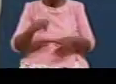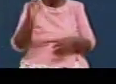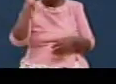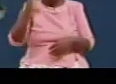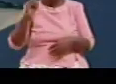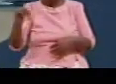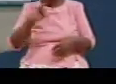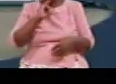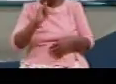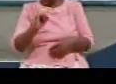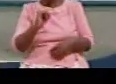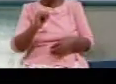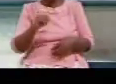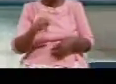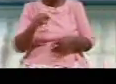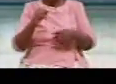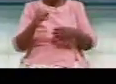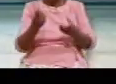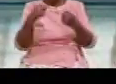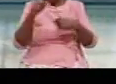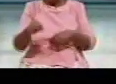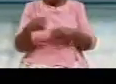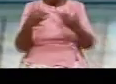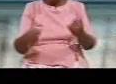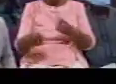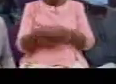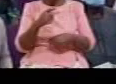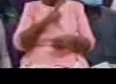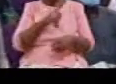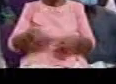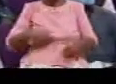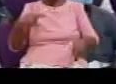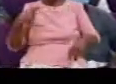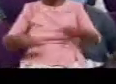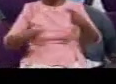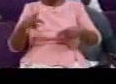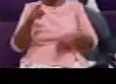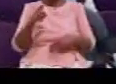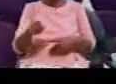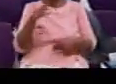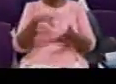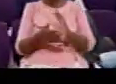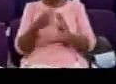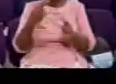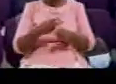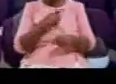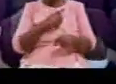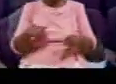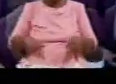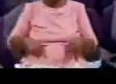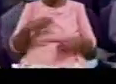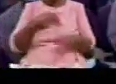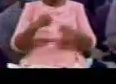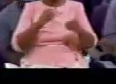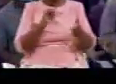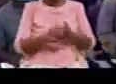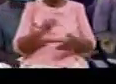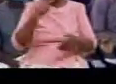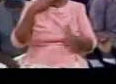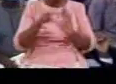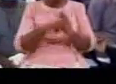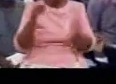is down, today God will rekindle that fire. and God will rekindle that zeal. You just come to the